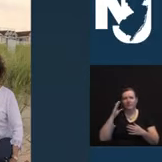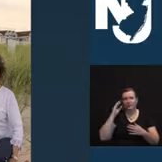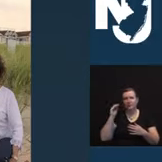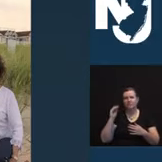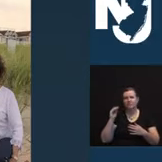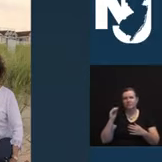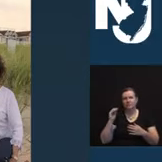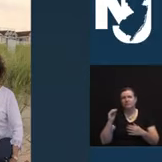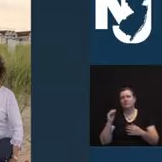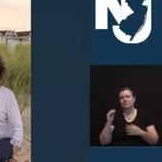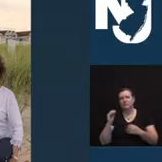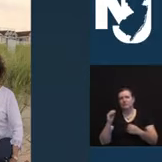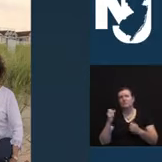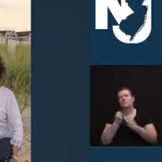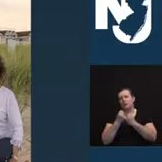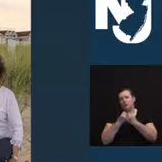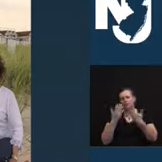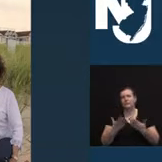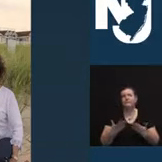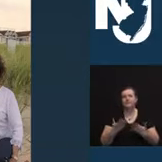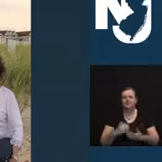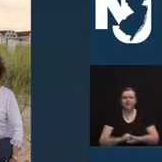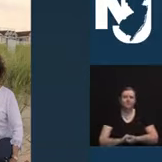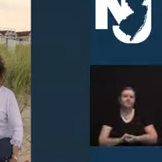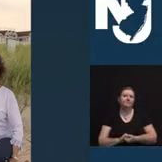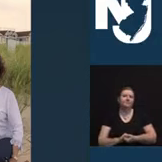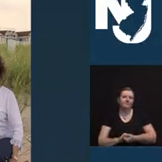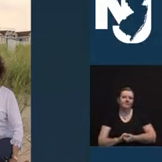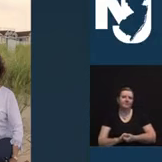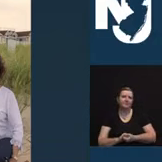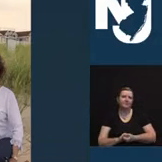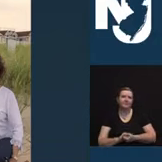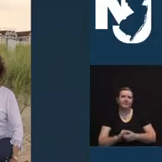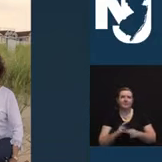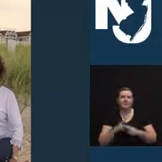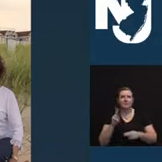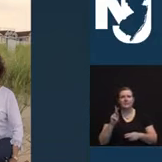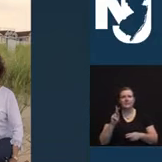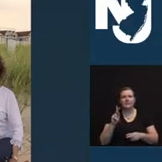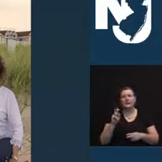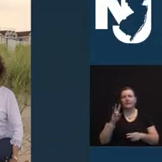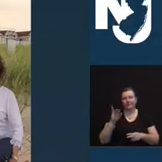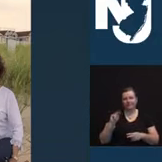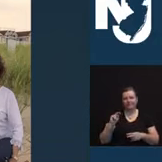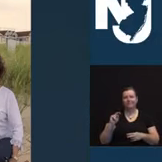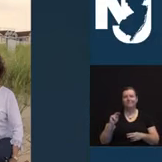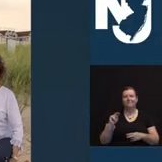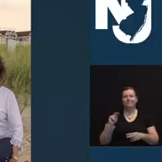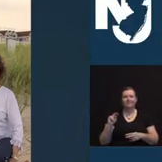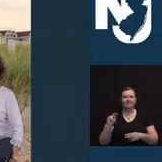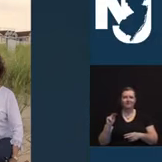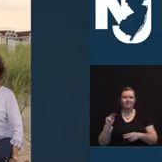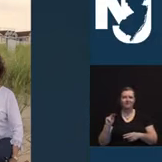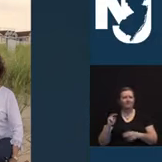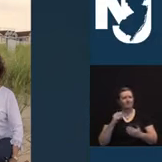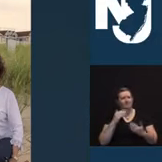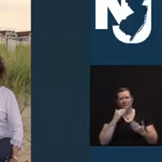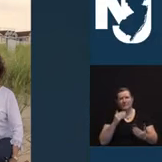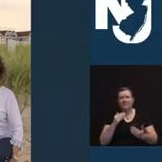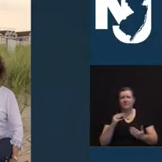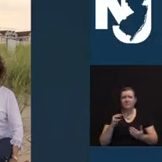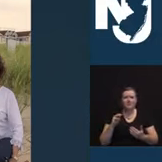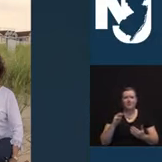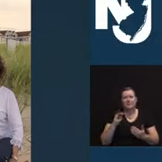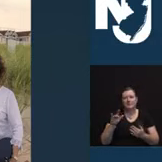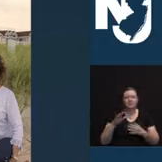helped make their life as good as it could be under the circumstances. His name was Kevin. We thank Milton for his service to our nation and for being a role model